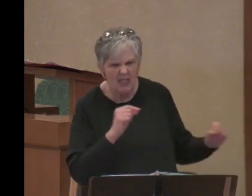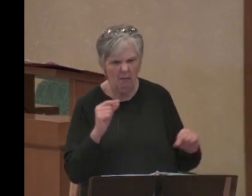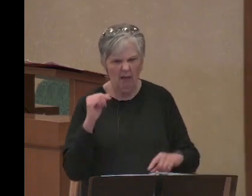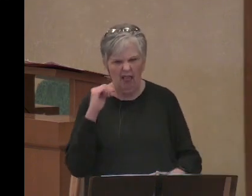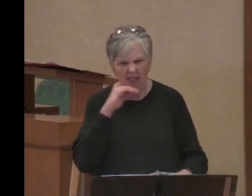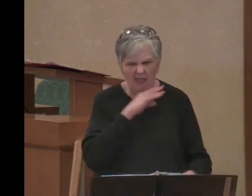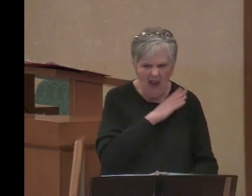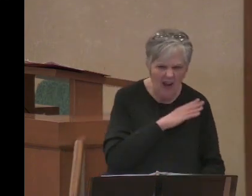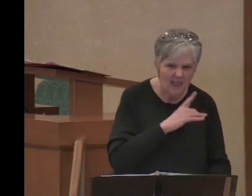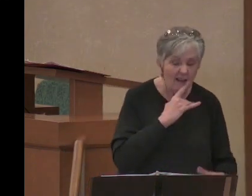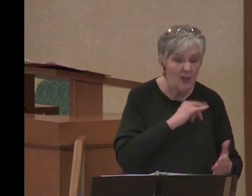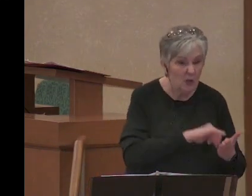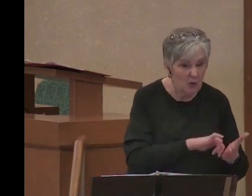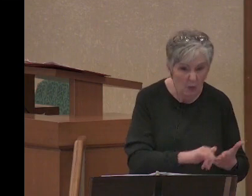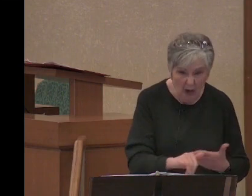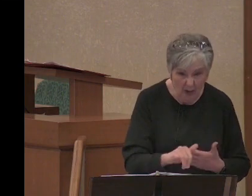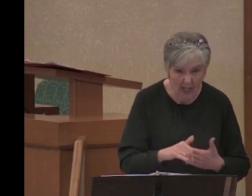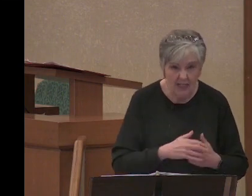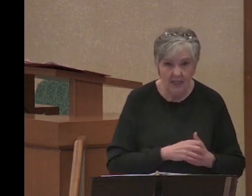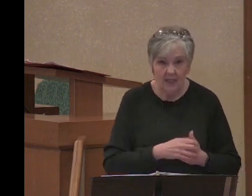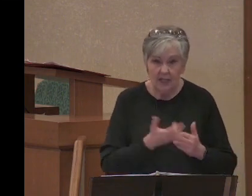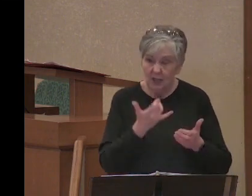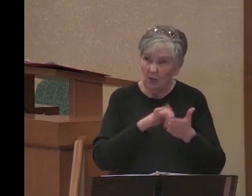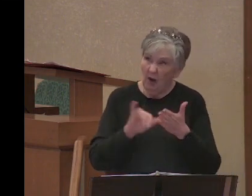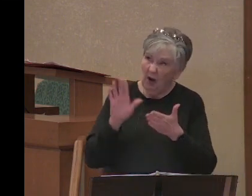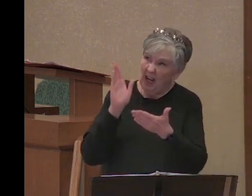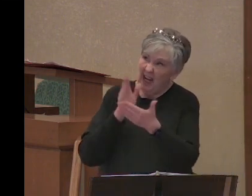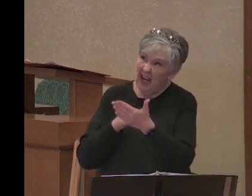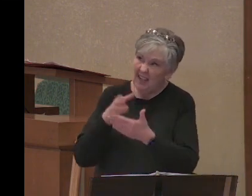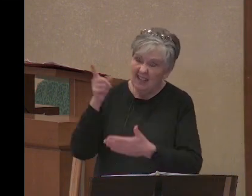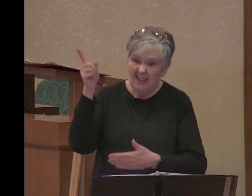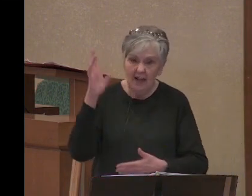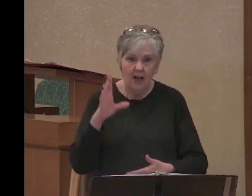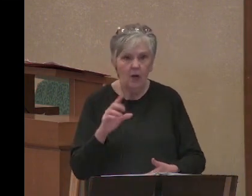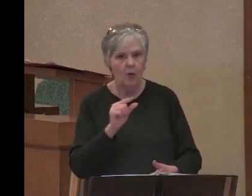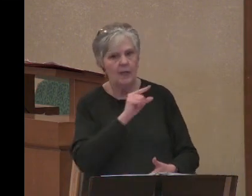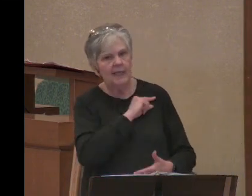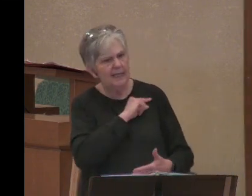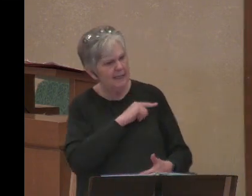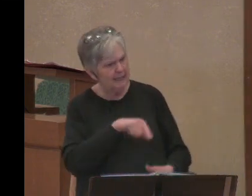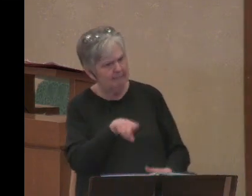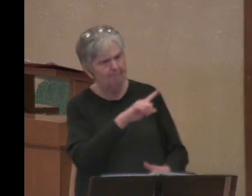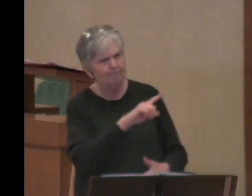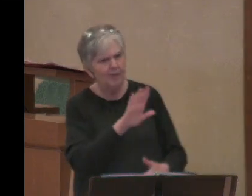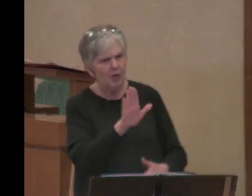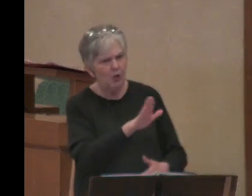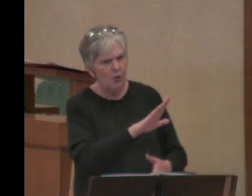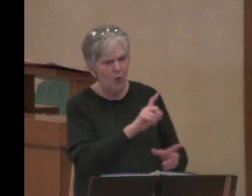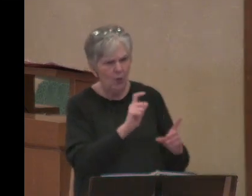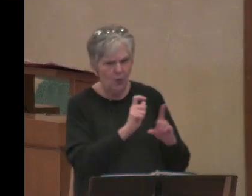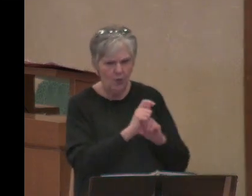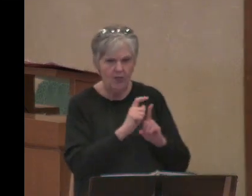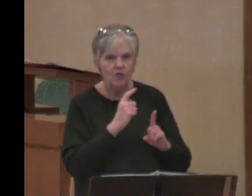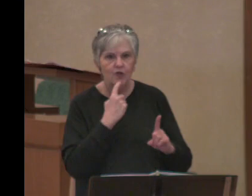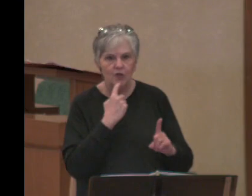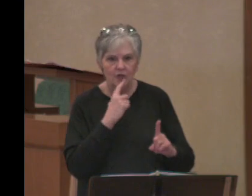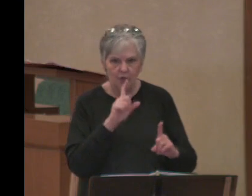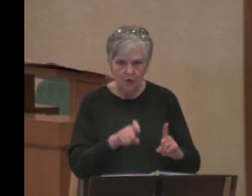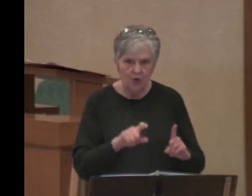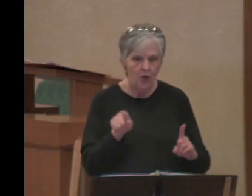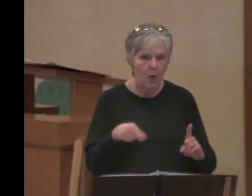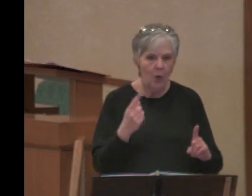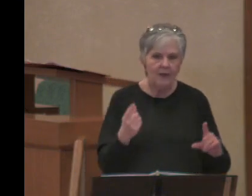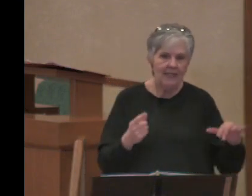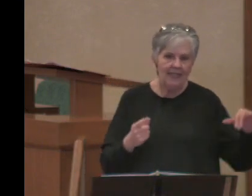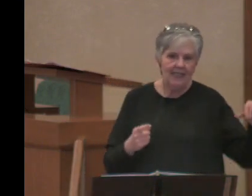to swearing against God, guilty. Your words should simply be yes, yes, and